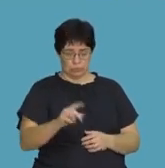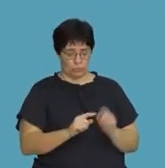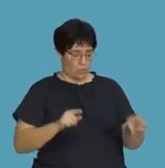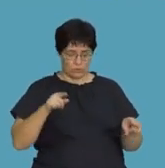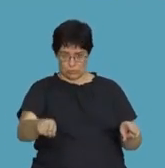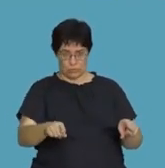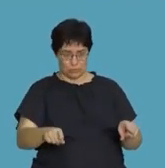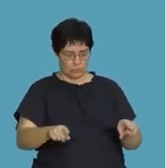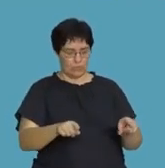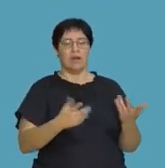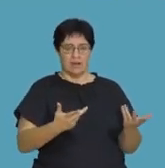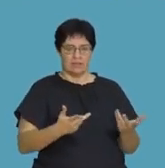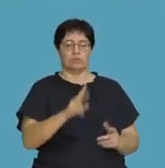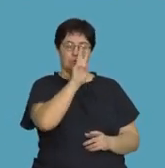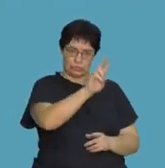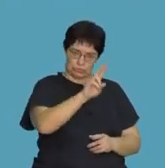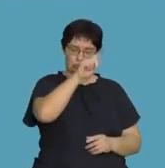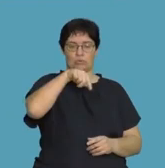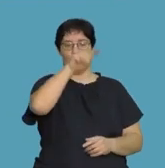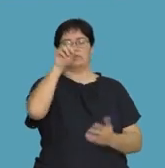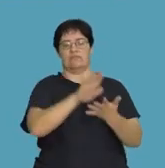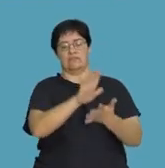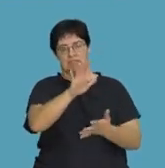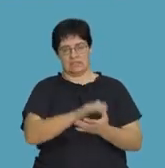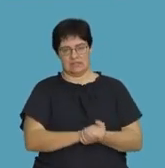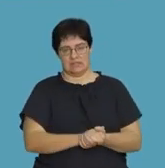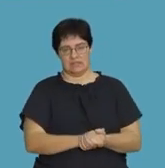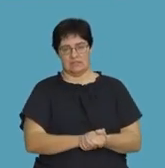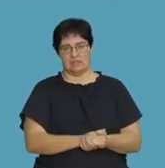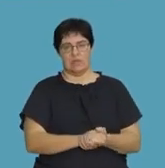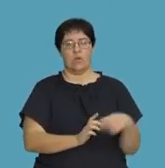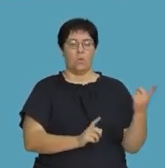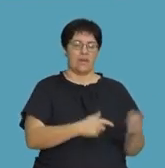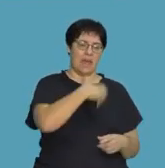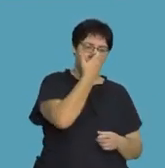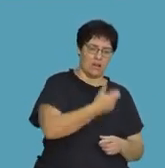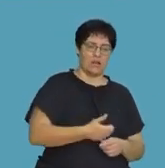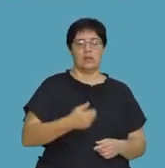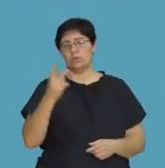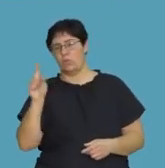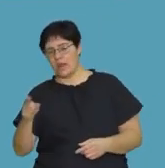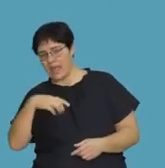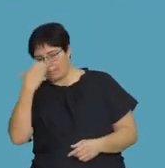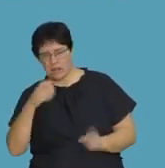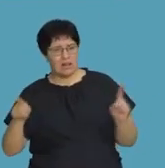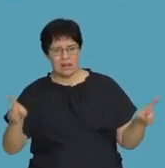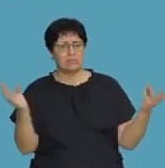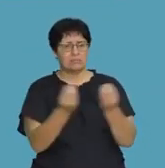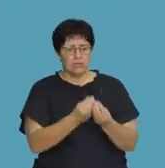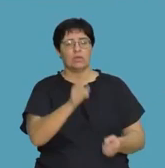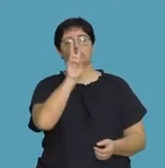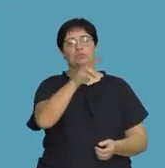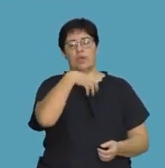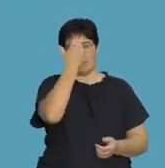2, you see. Therefore, it becomes 2 root of 15. So it's the same as 1 apple plus 1 apple. It's 2 apples.